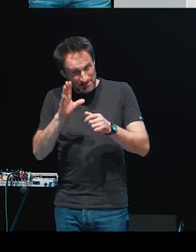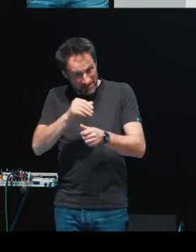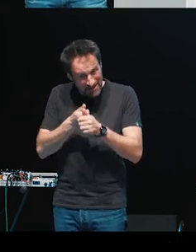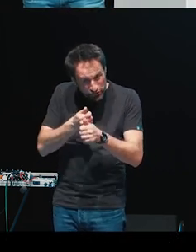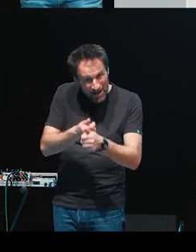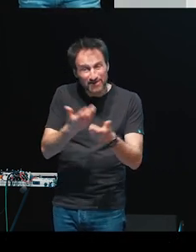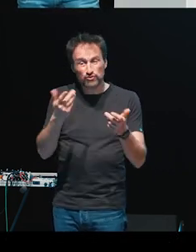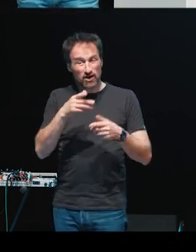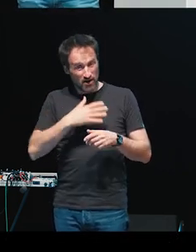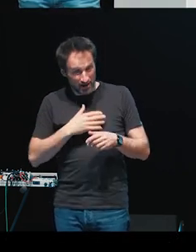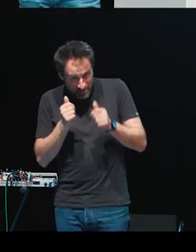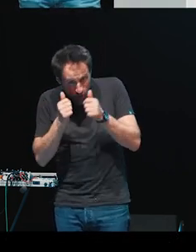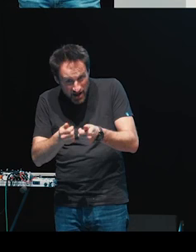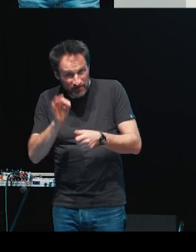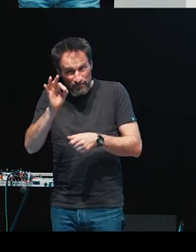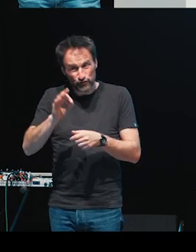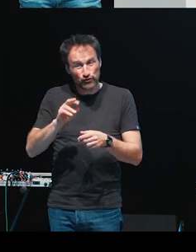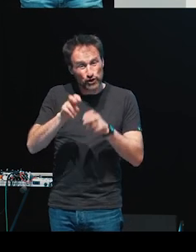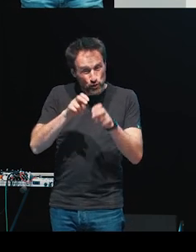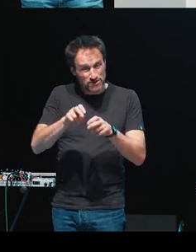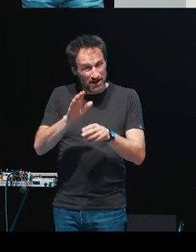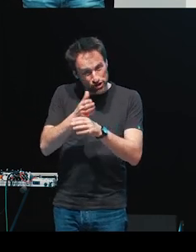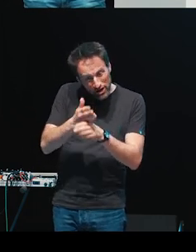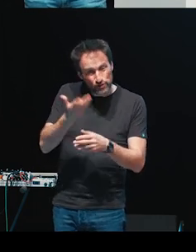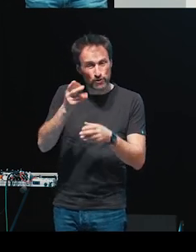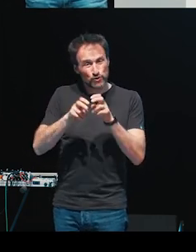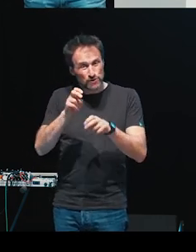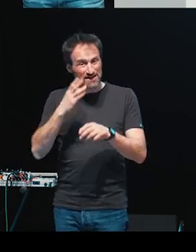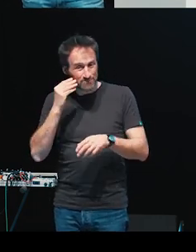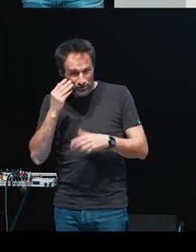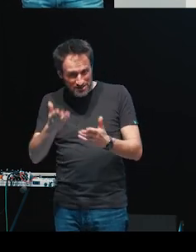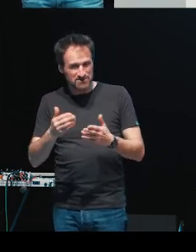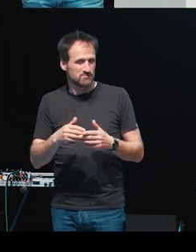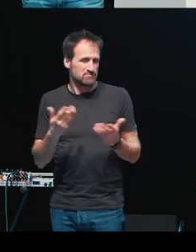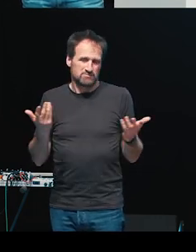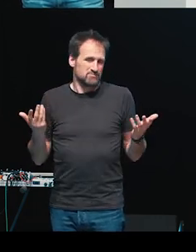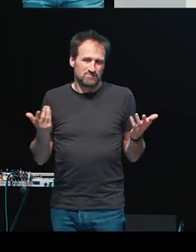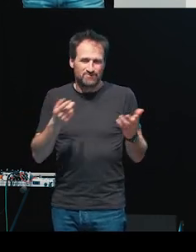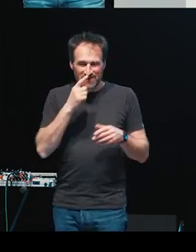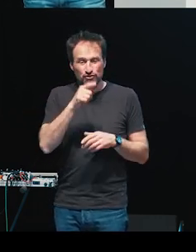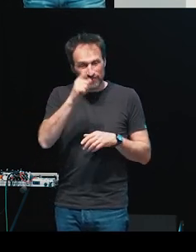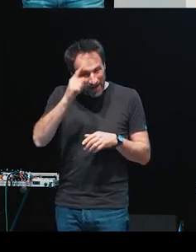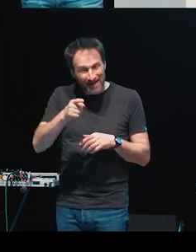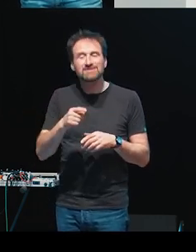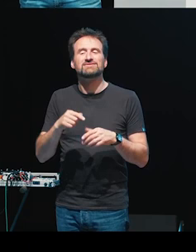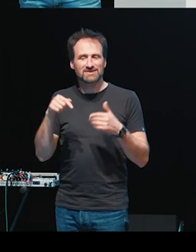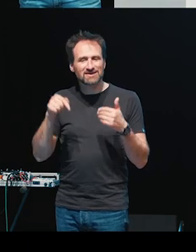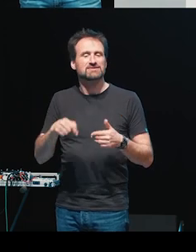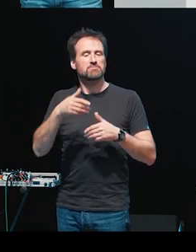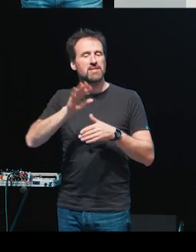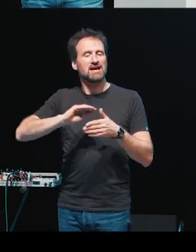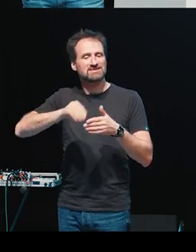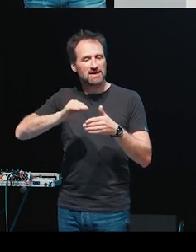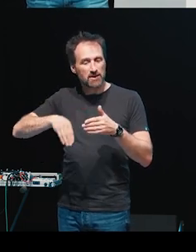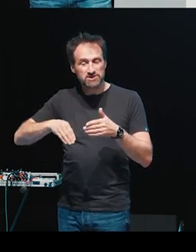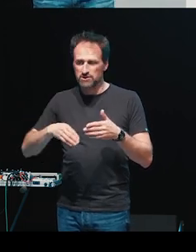So Big Shot A-B testing, you got to be careful, because after the conversion has increased, you have to have future experiment lines